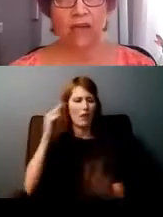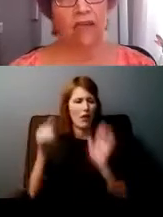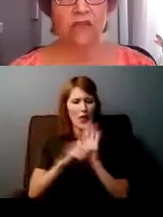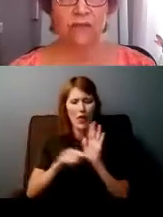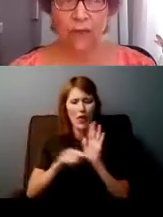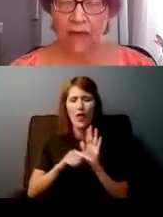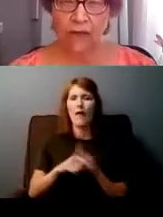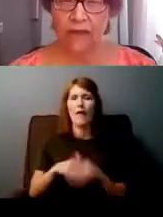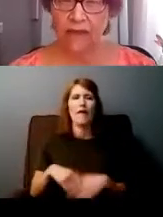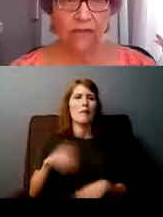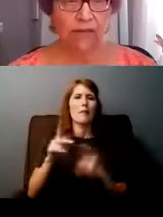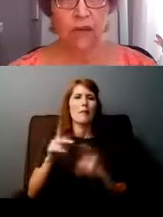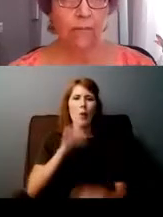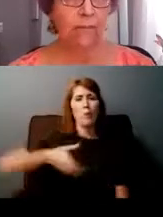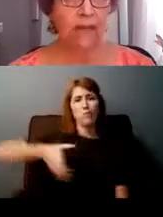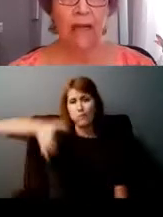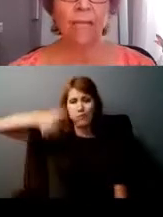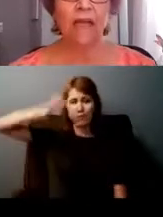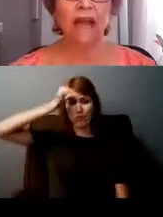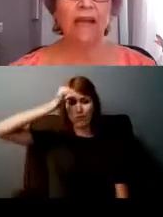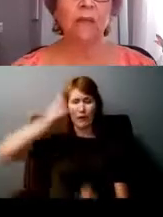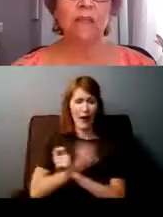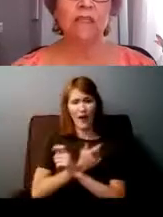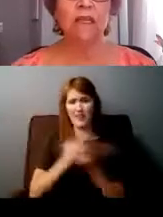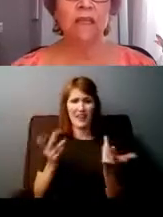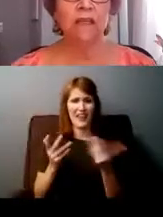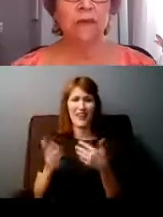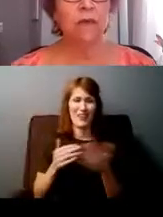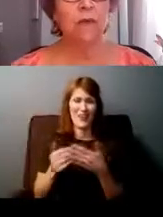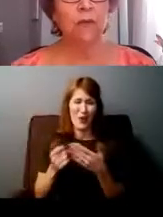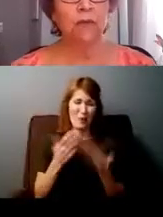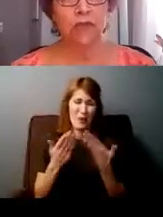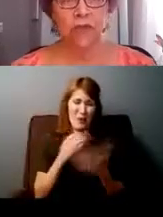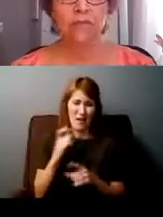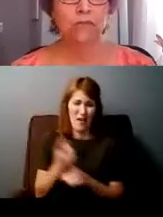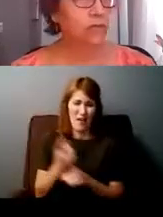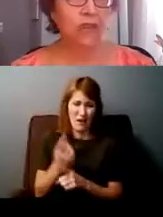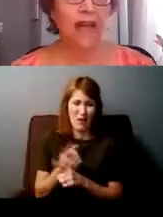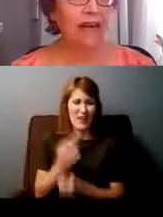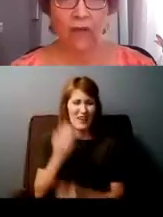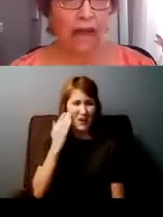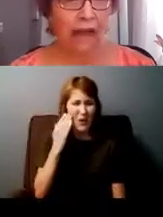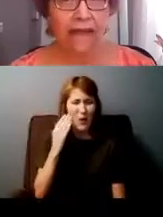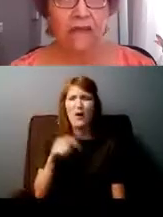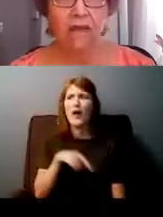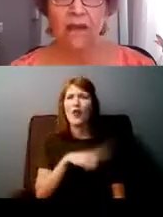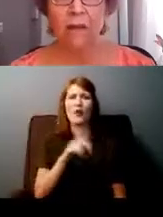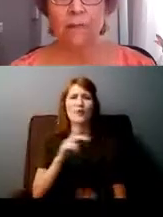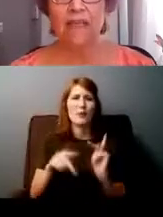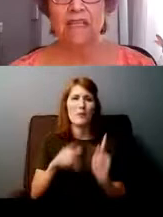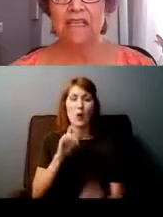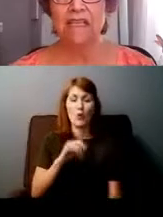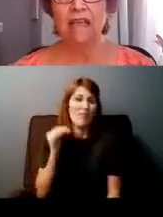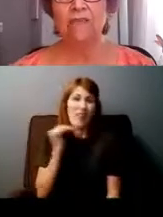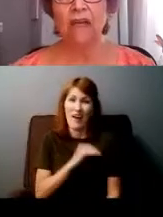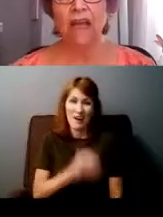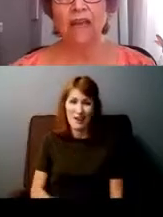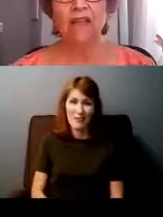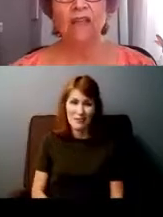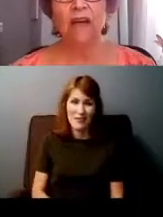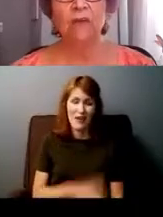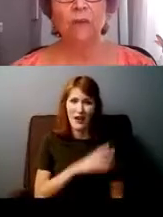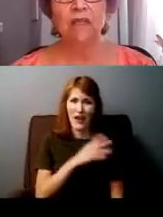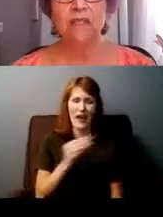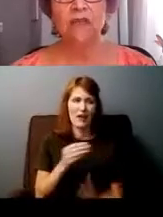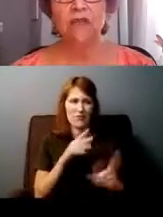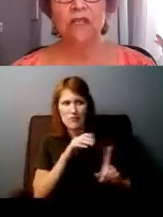to have an answer for everything, even though it may not be accurate, those people who just flat out lie and deceive. And then